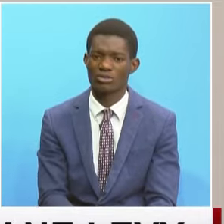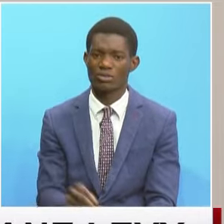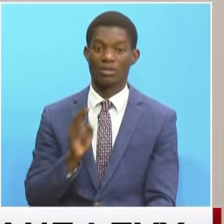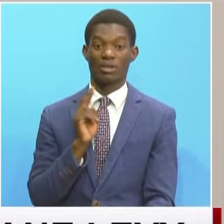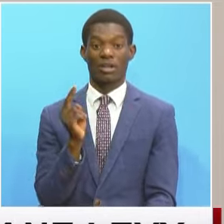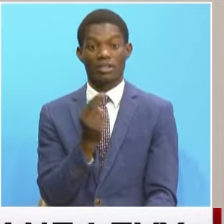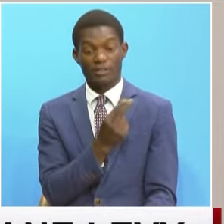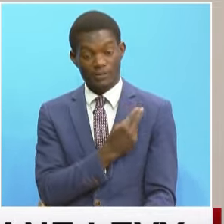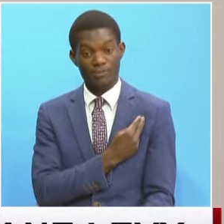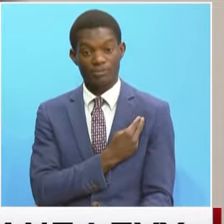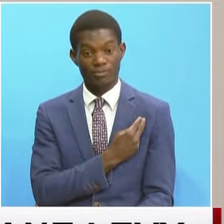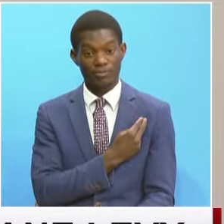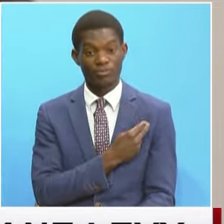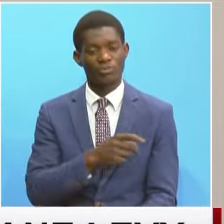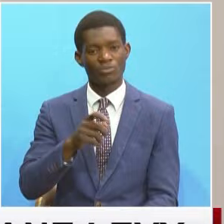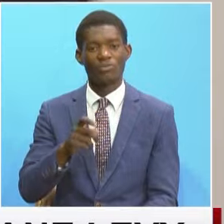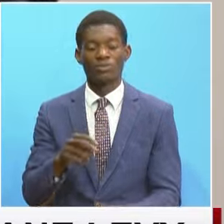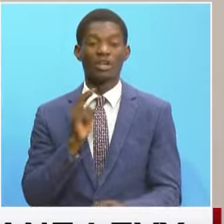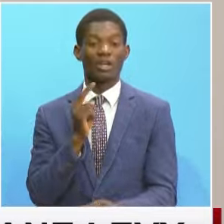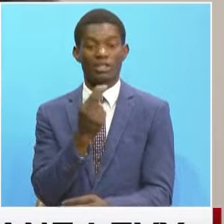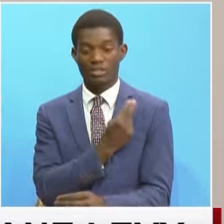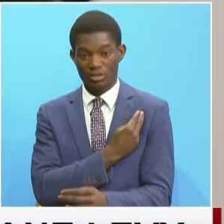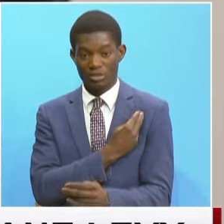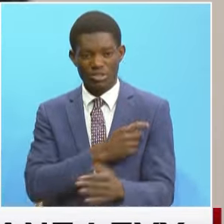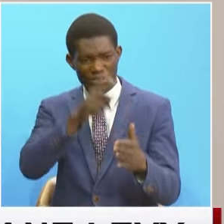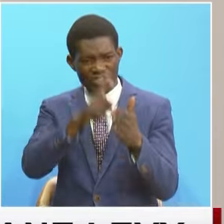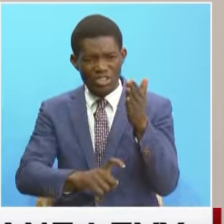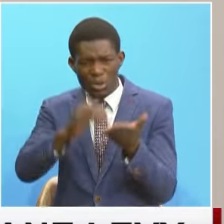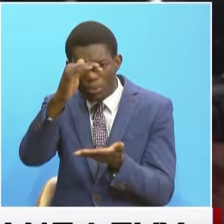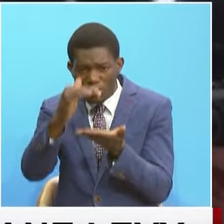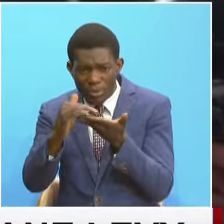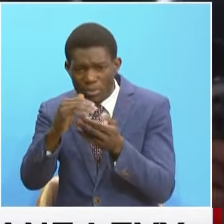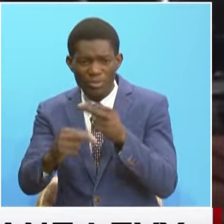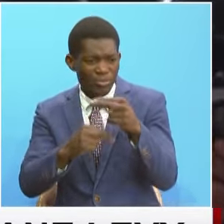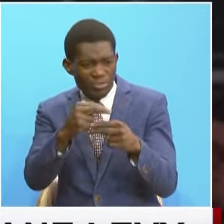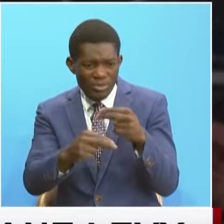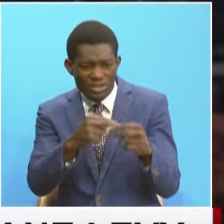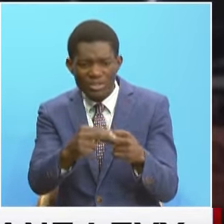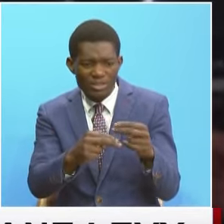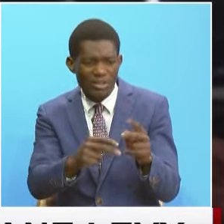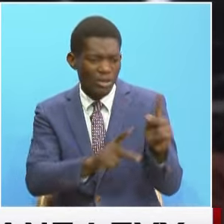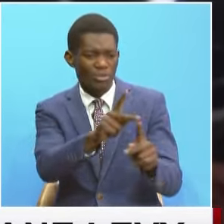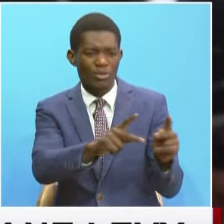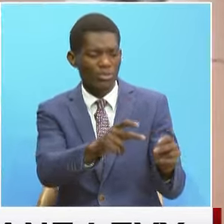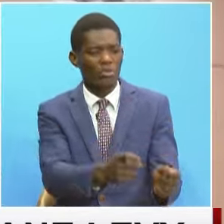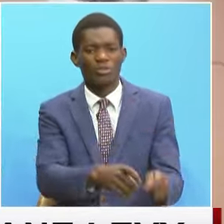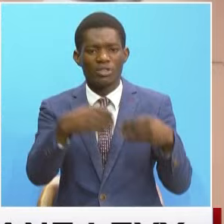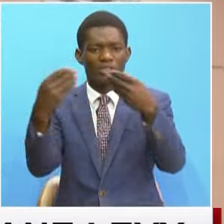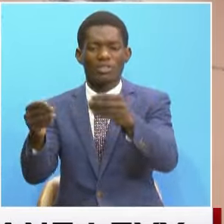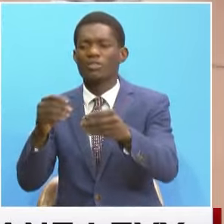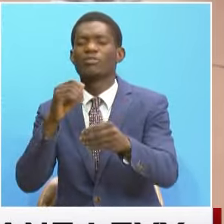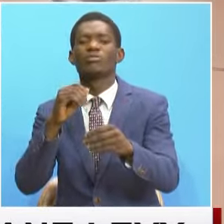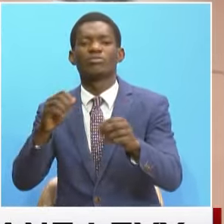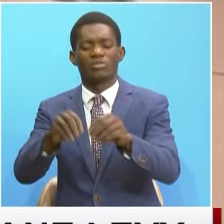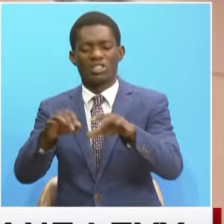industry, is being unfair to the people who have given up their land. Sugarcane growers and other stakeholders have been